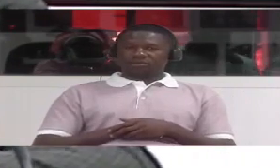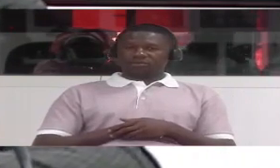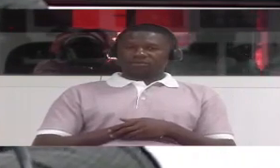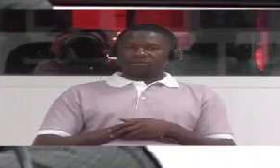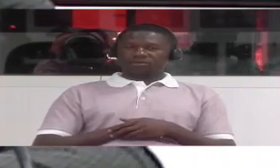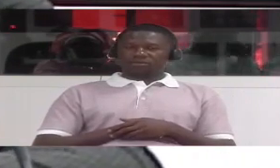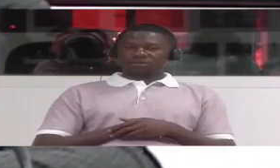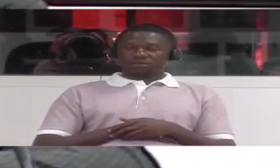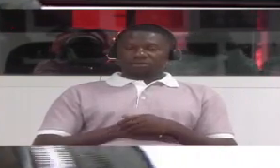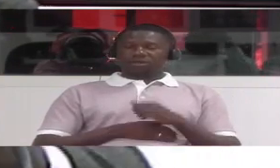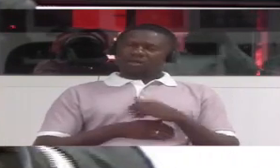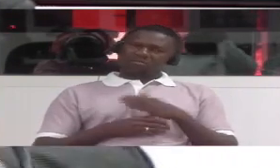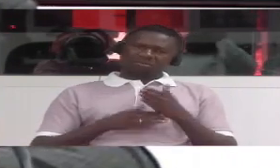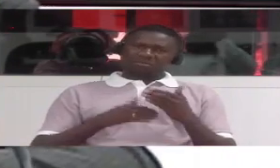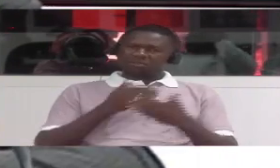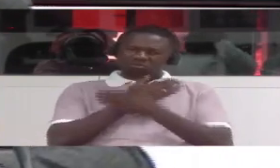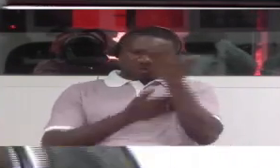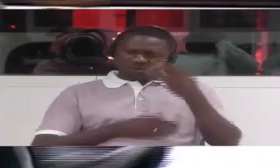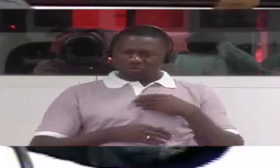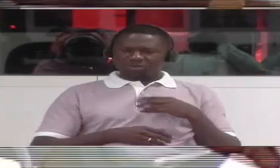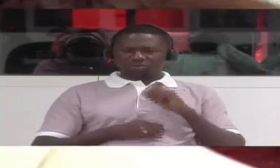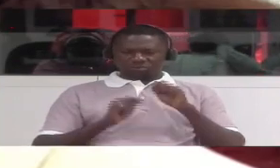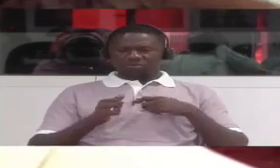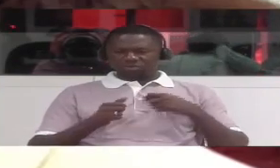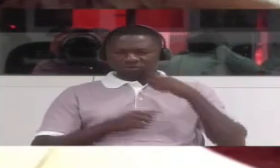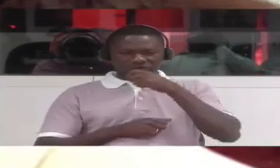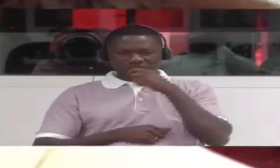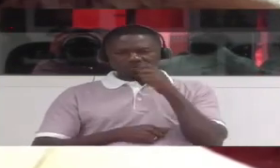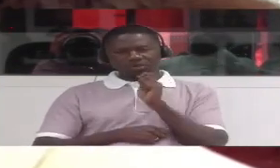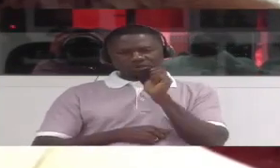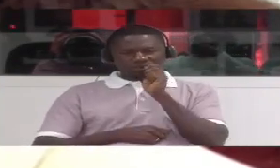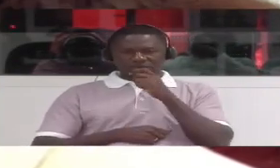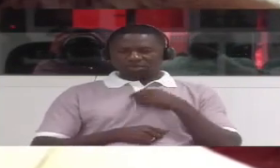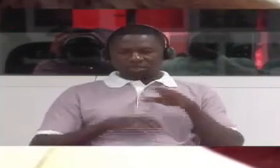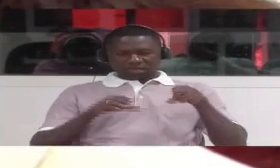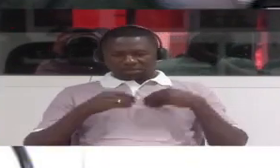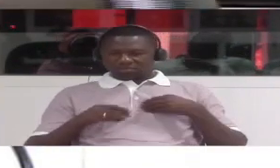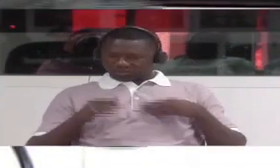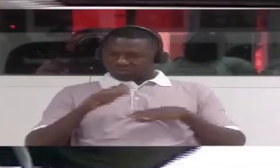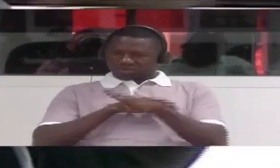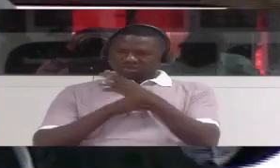I wanted to brush my teeth, and I wanted to rest enough. I was allowed to go there. There are toilets just nearby in the